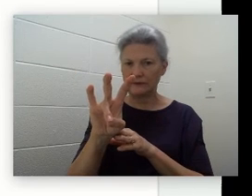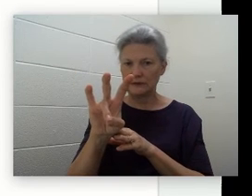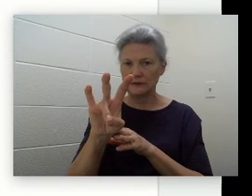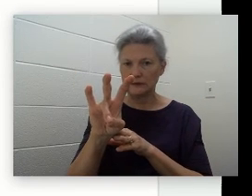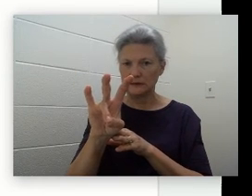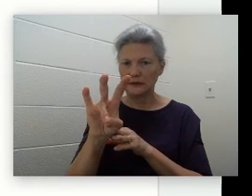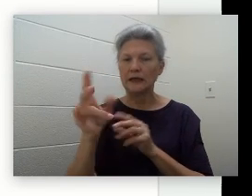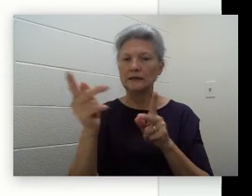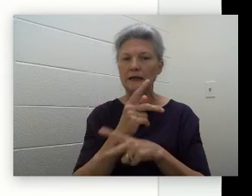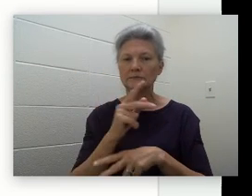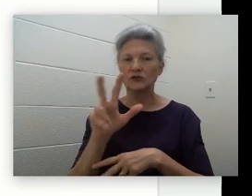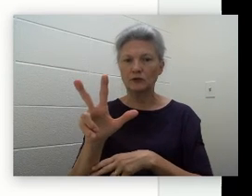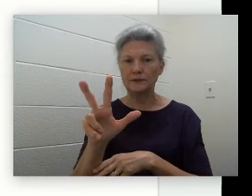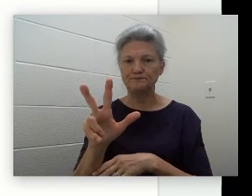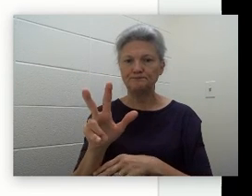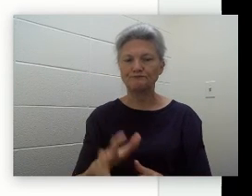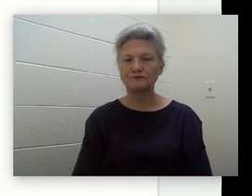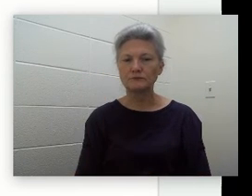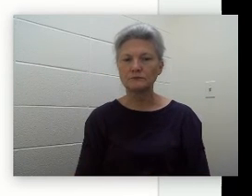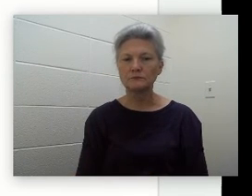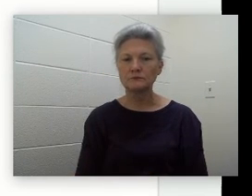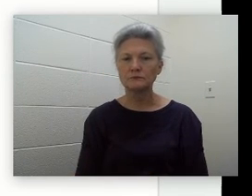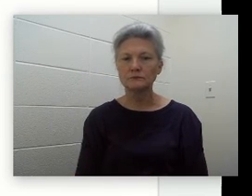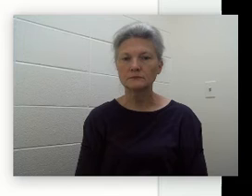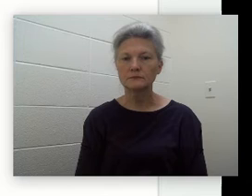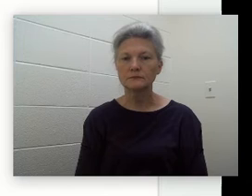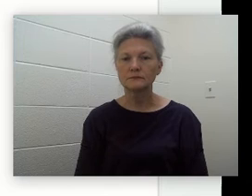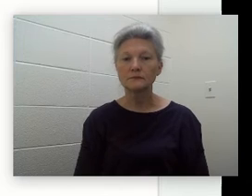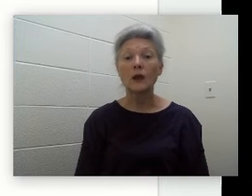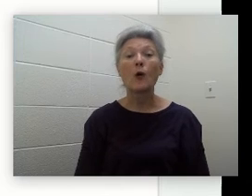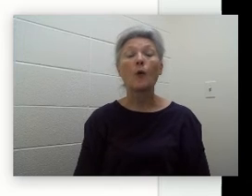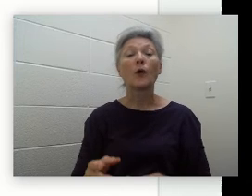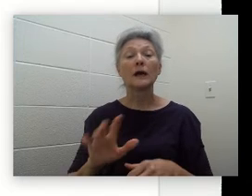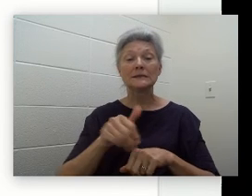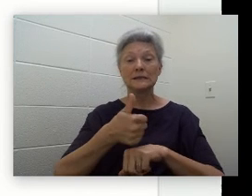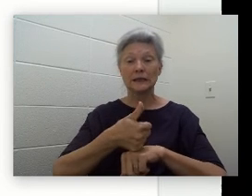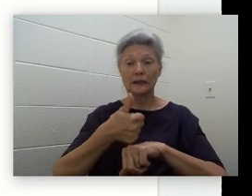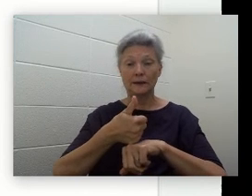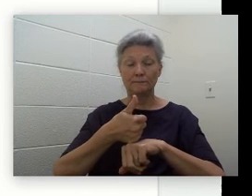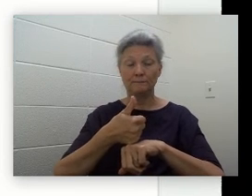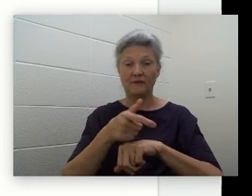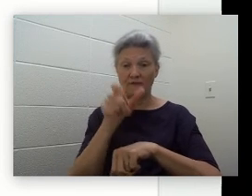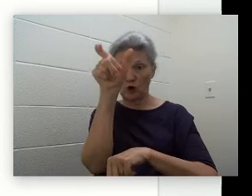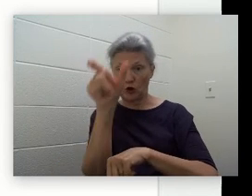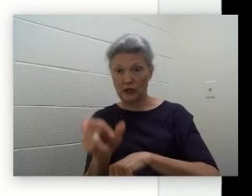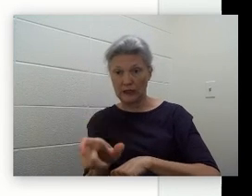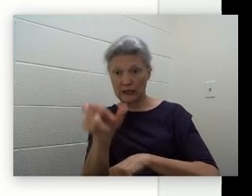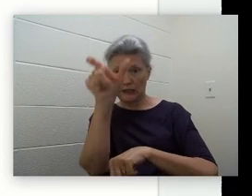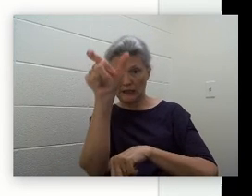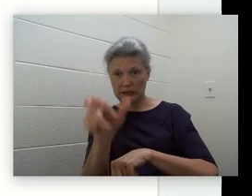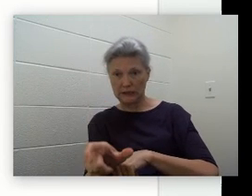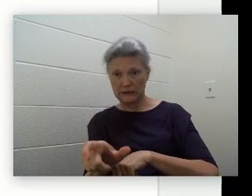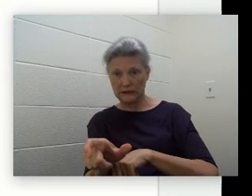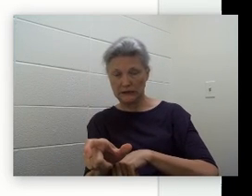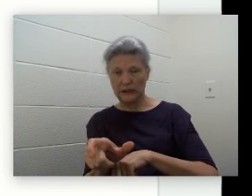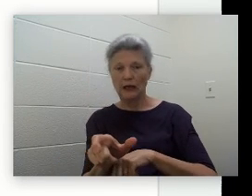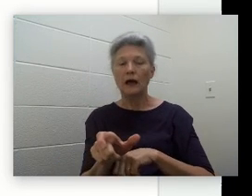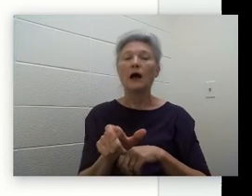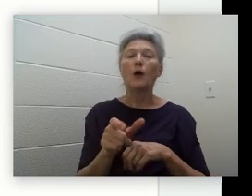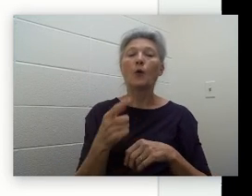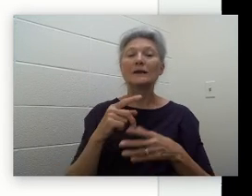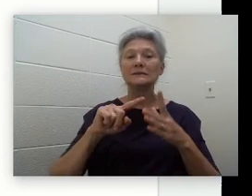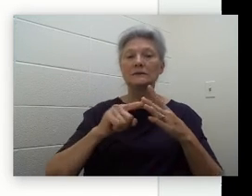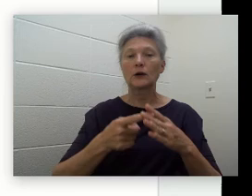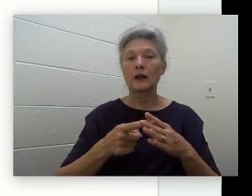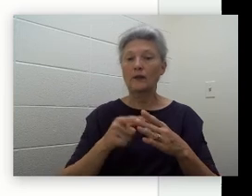567 times 3. We're going to set this up vertically, up and down. We're going to